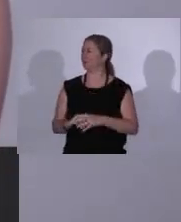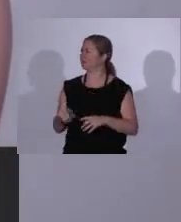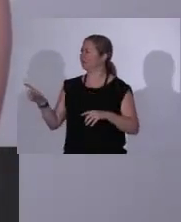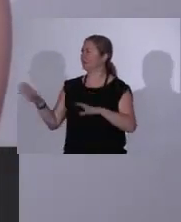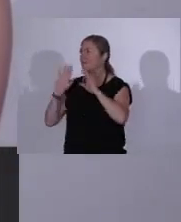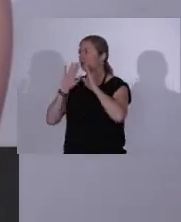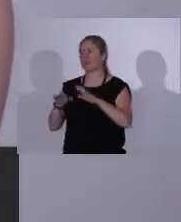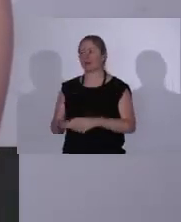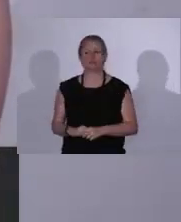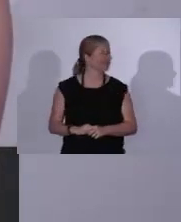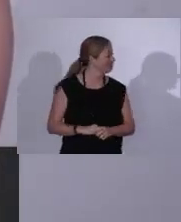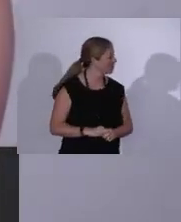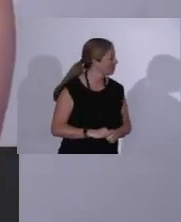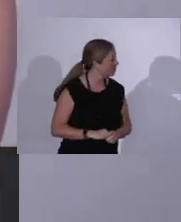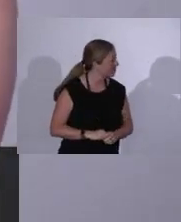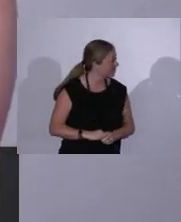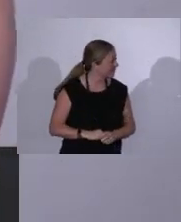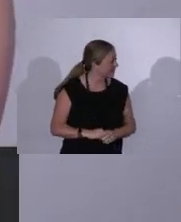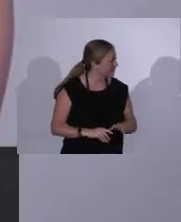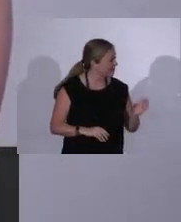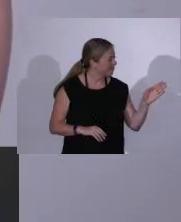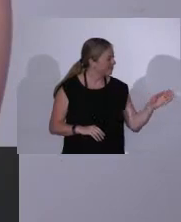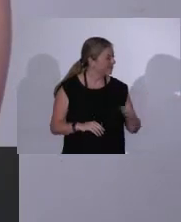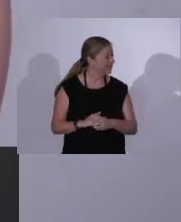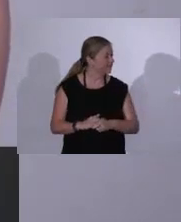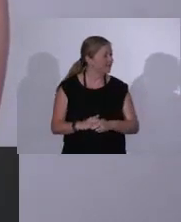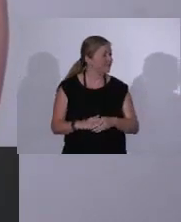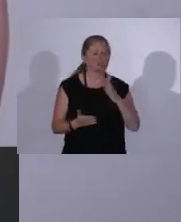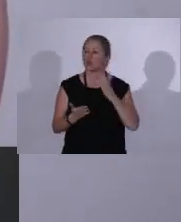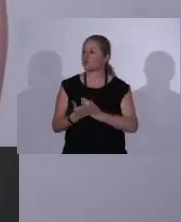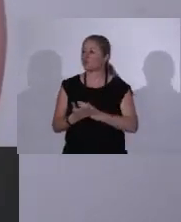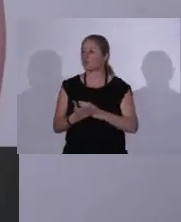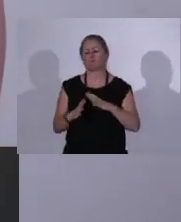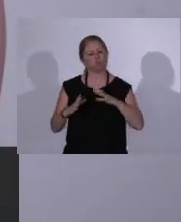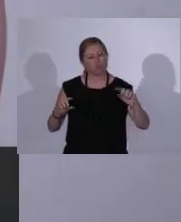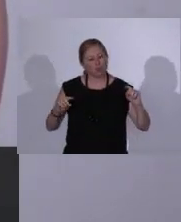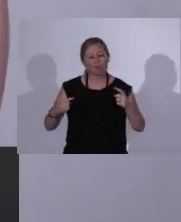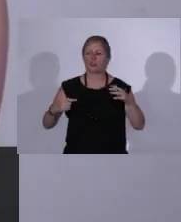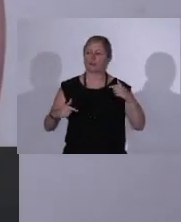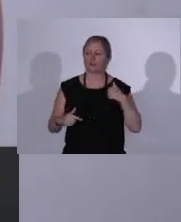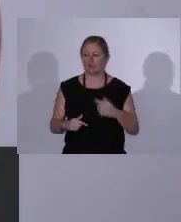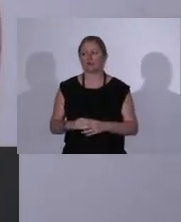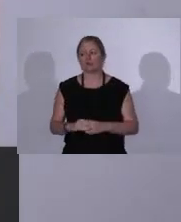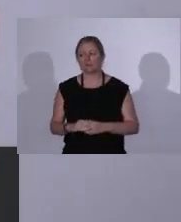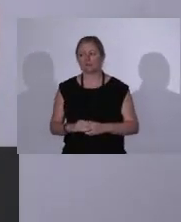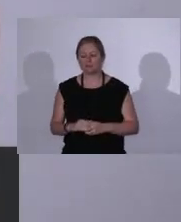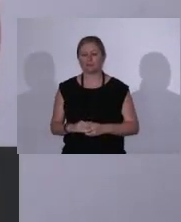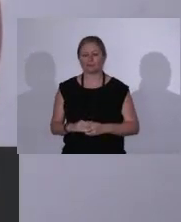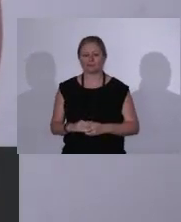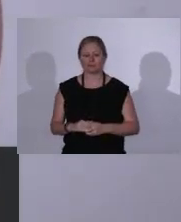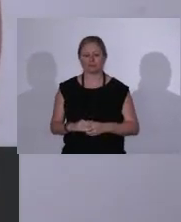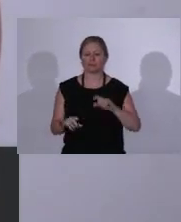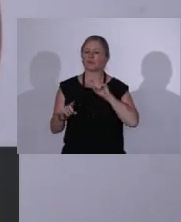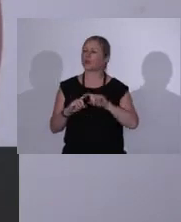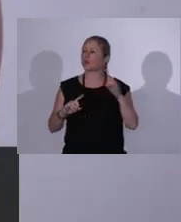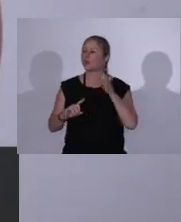fabulous. So it is actually the biggest challenge of all, I think, for us, because it's the most